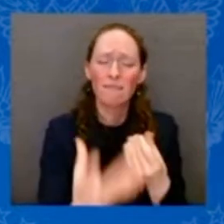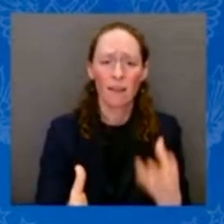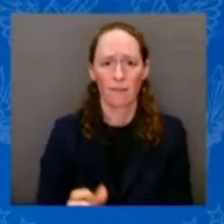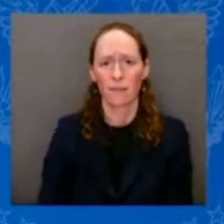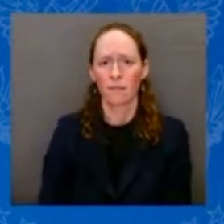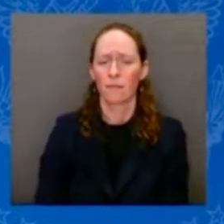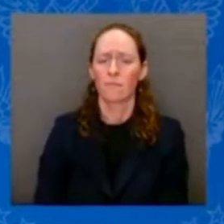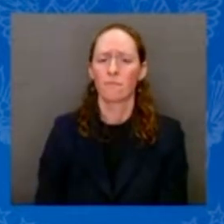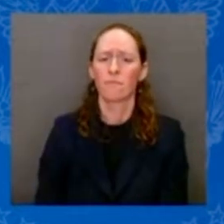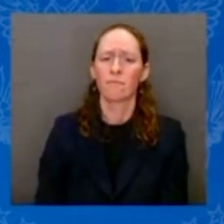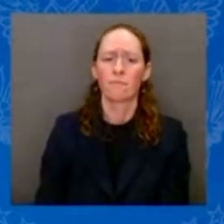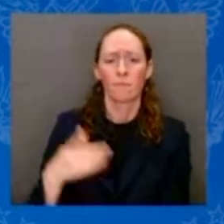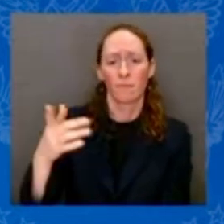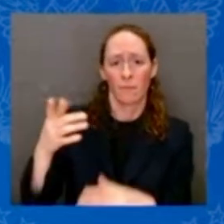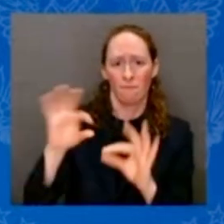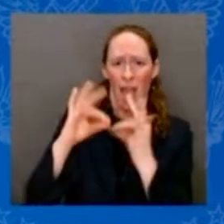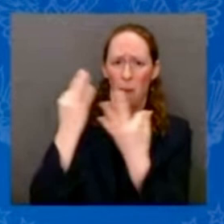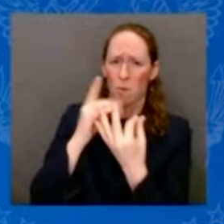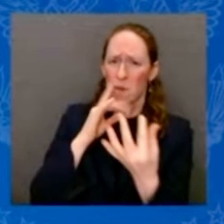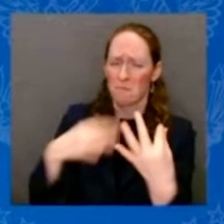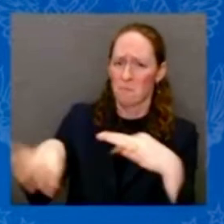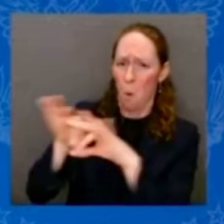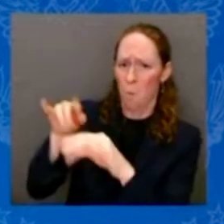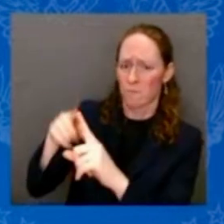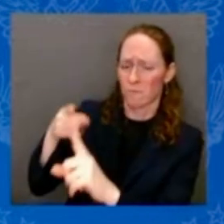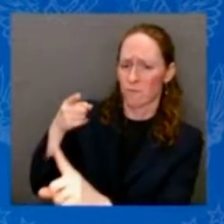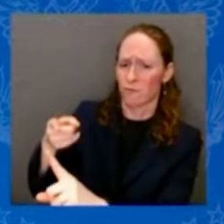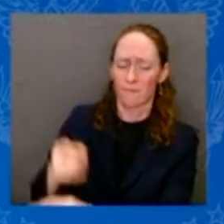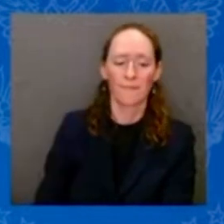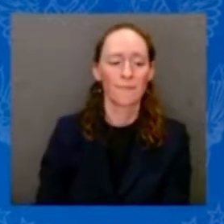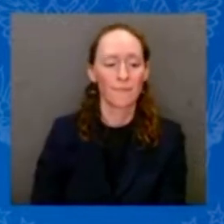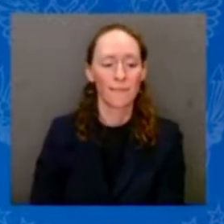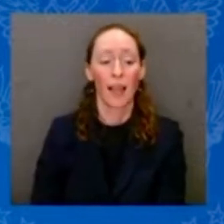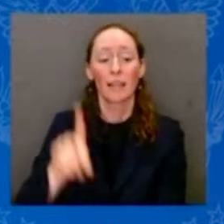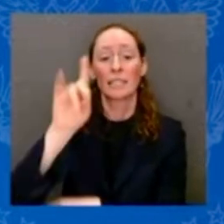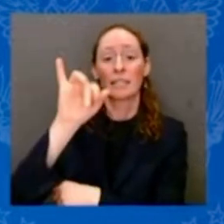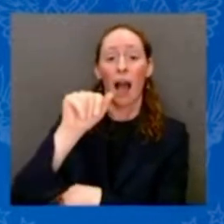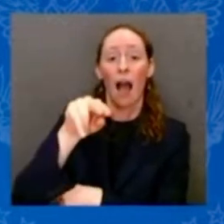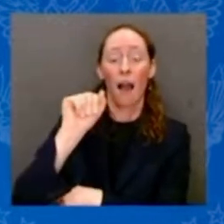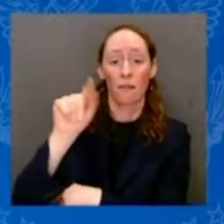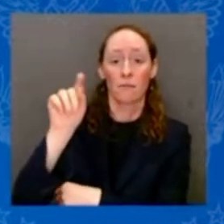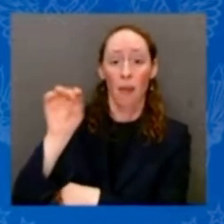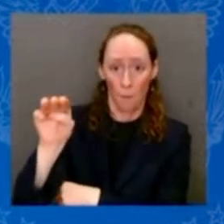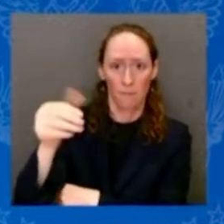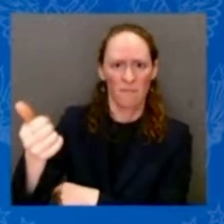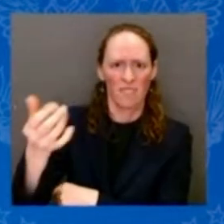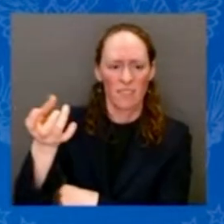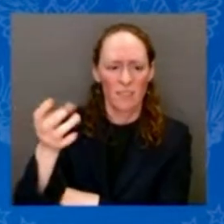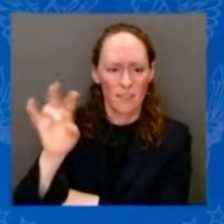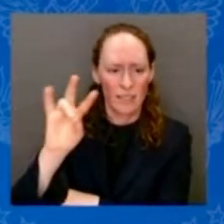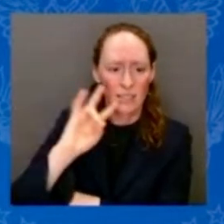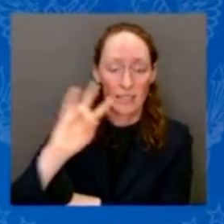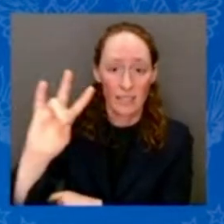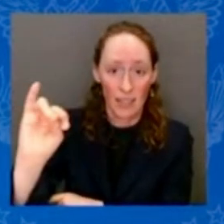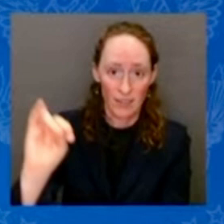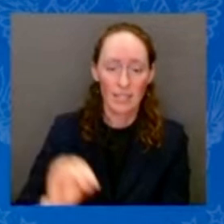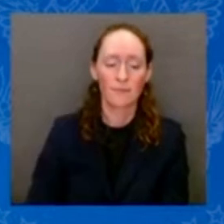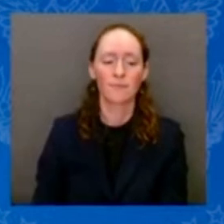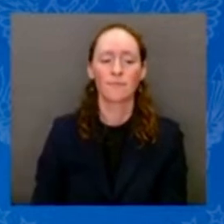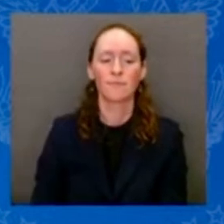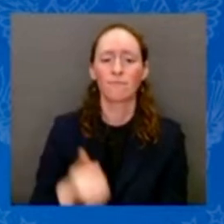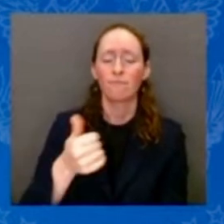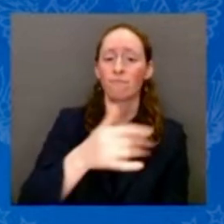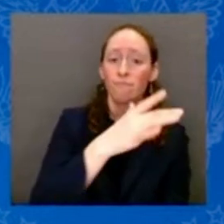Diana Tom, 7 years old, devoted daughter, wife, mother, grandmother, who loved to sing karaoke.